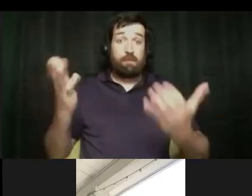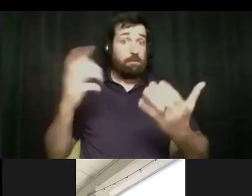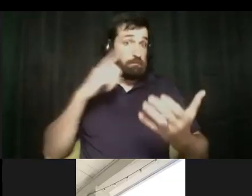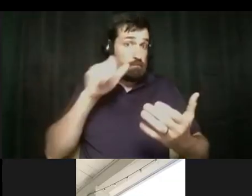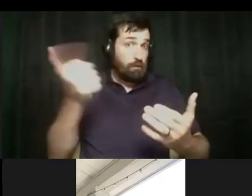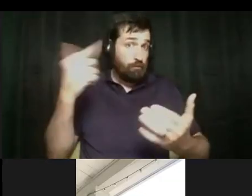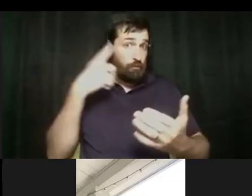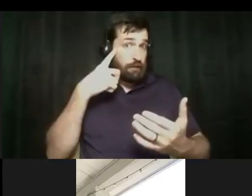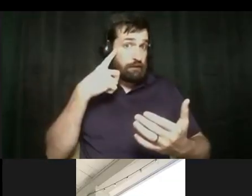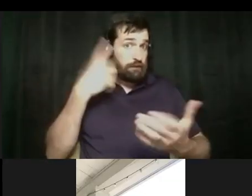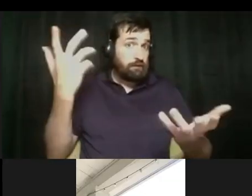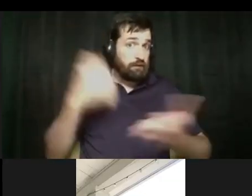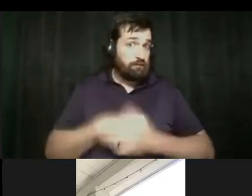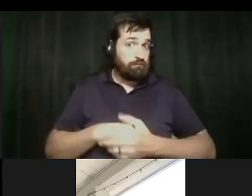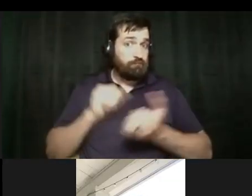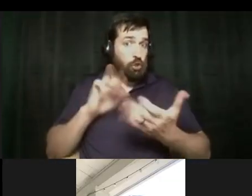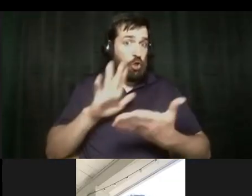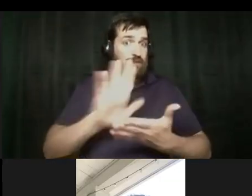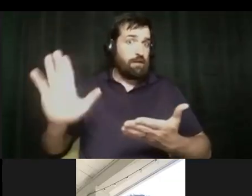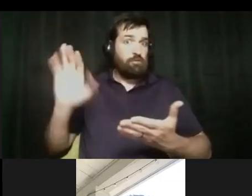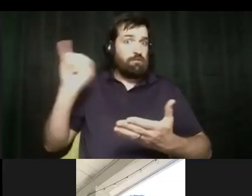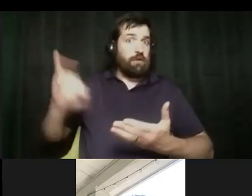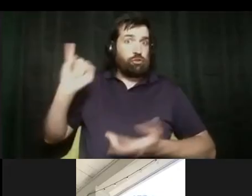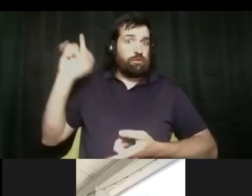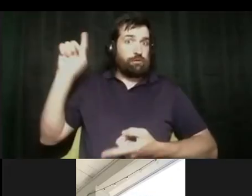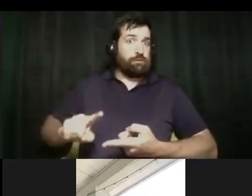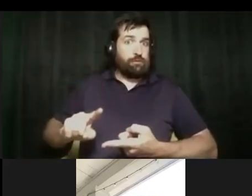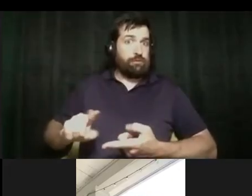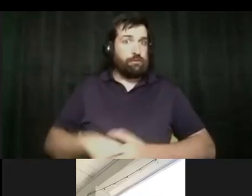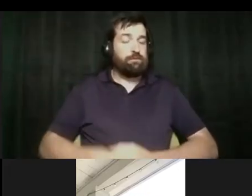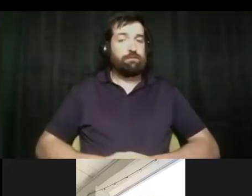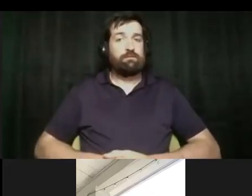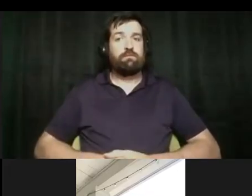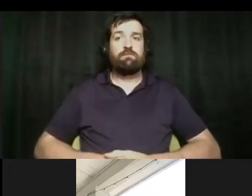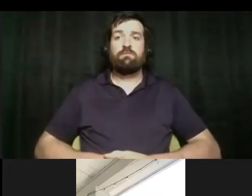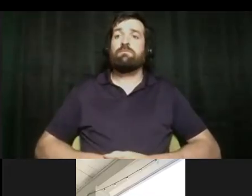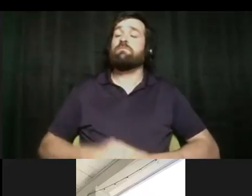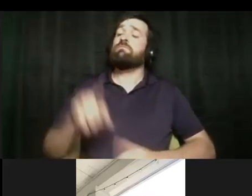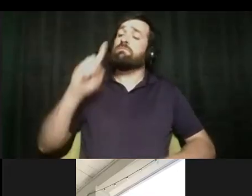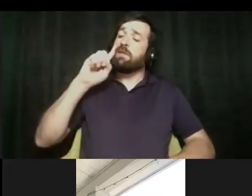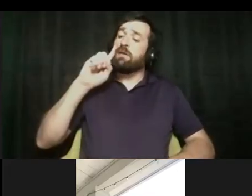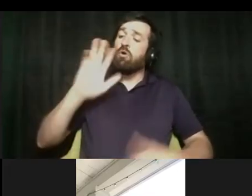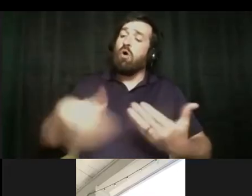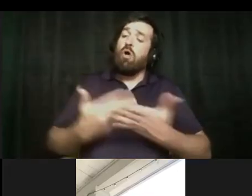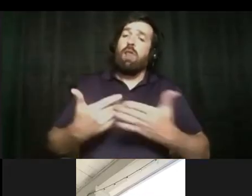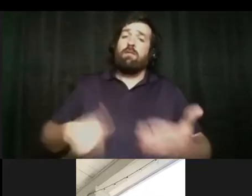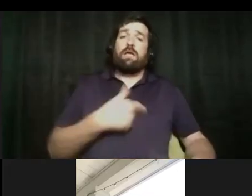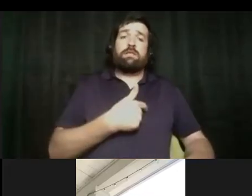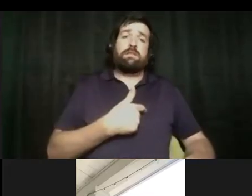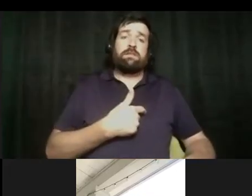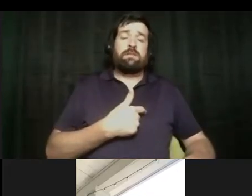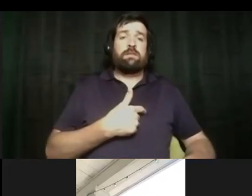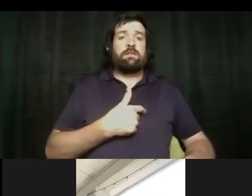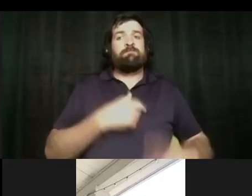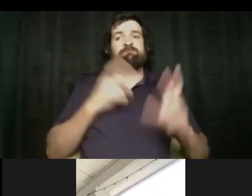that maybe it's caused their infection rates to be so low. Right. I think, Rebecca, all of us are to a degree students